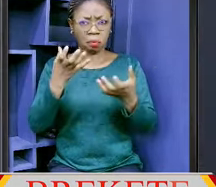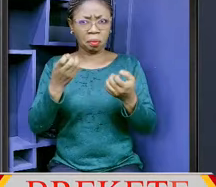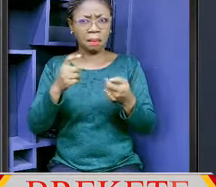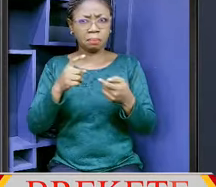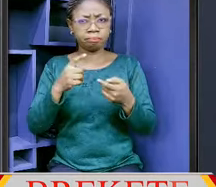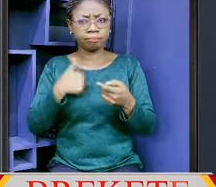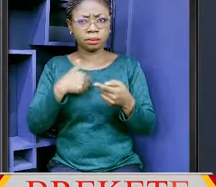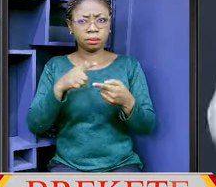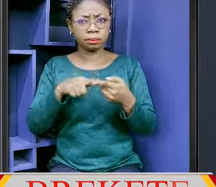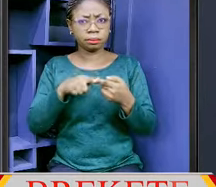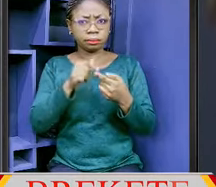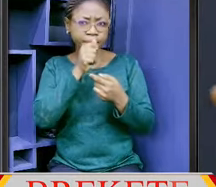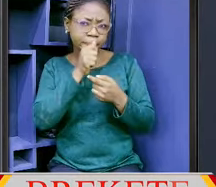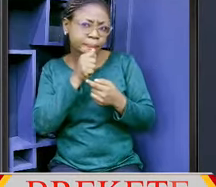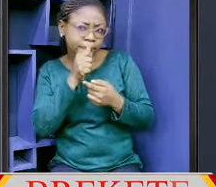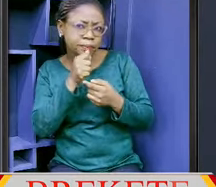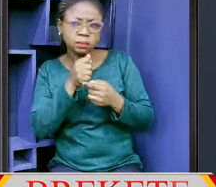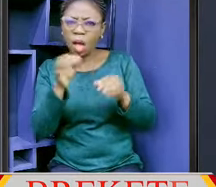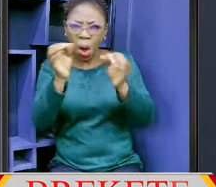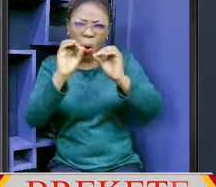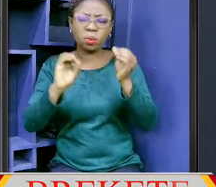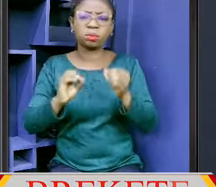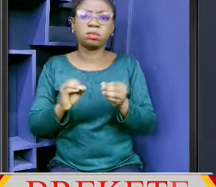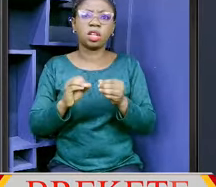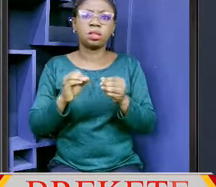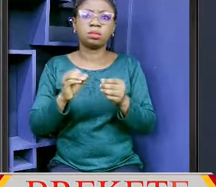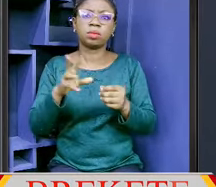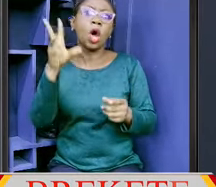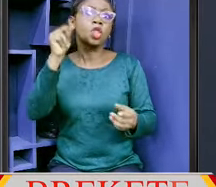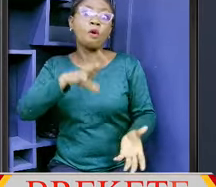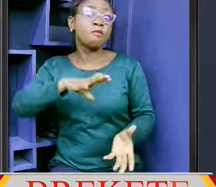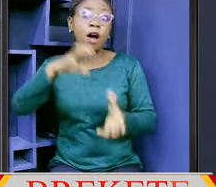No violence, but we must talk.